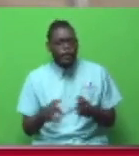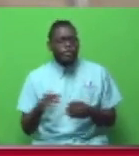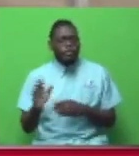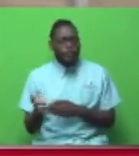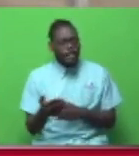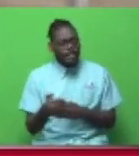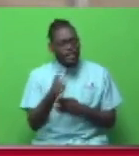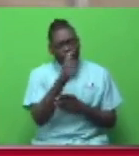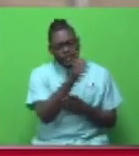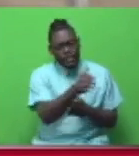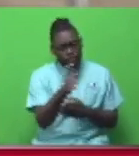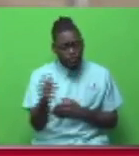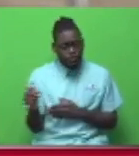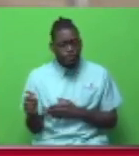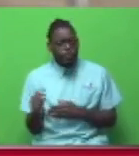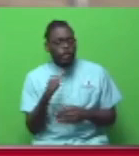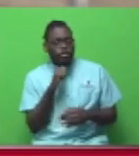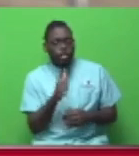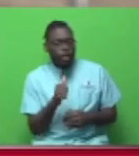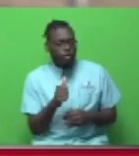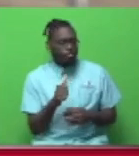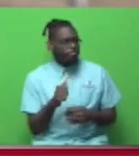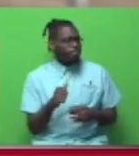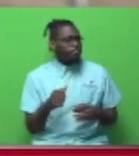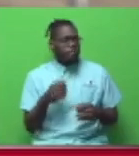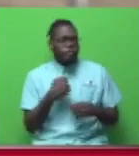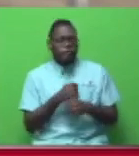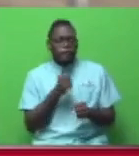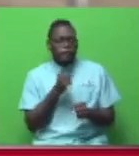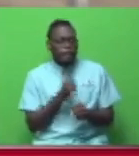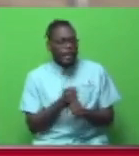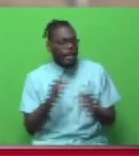of the Ramayana, do not make that analogy.